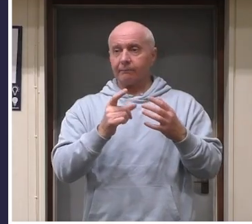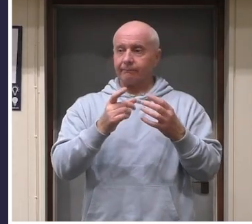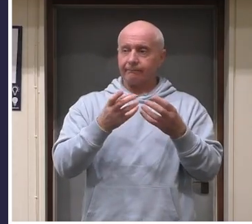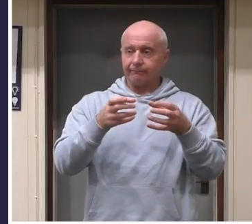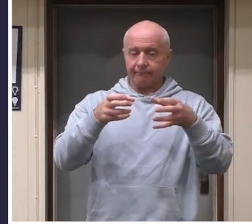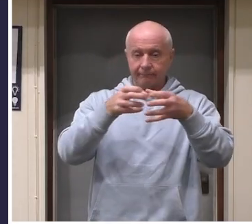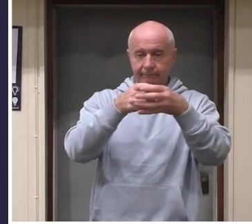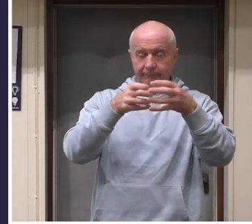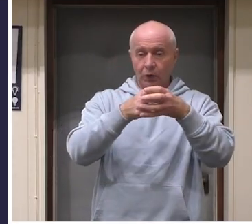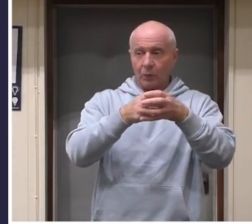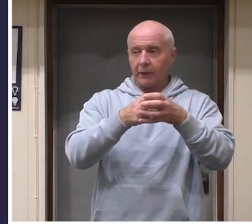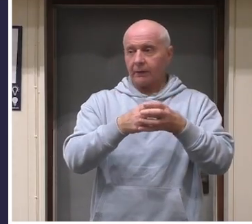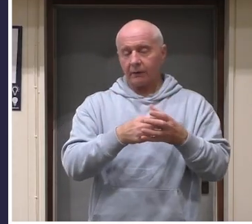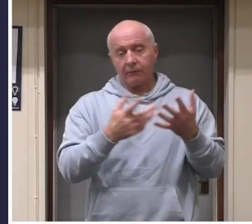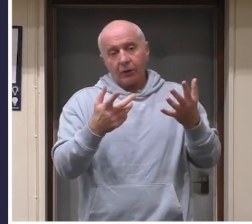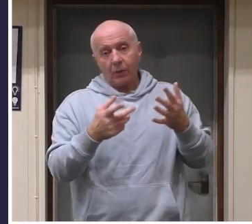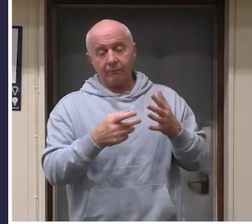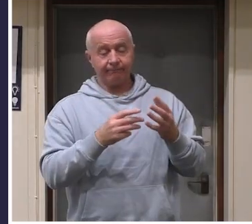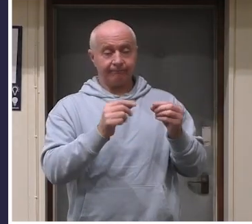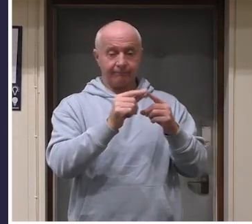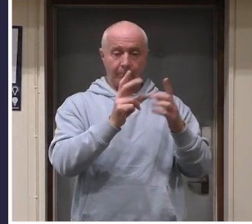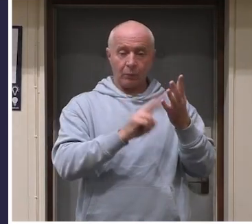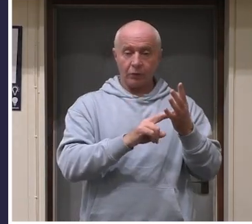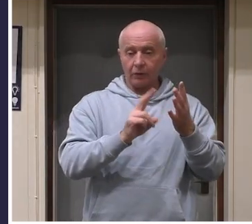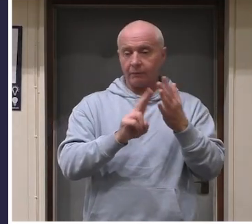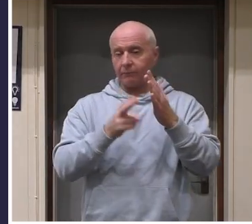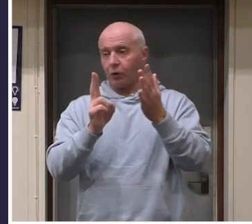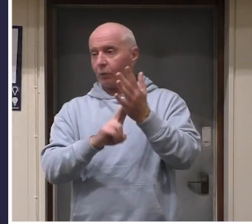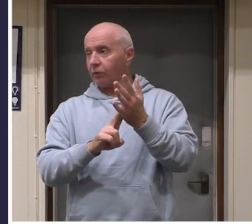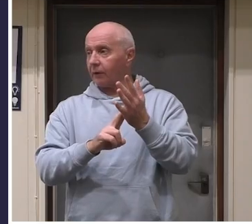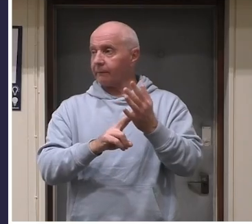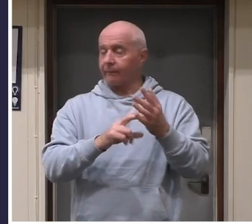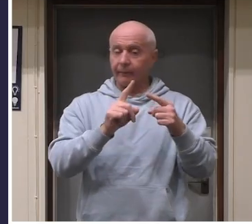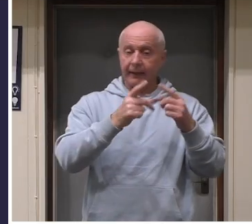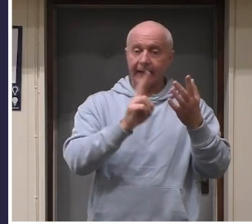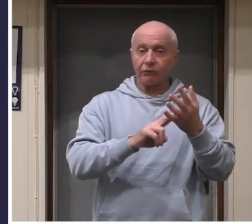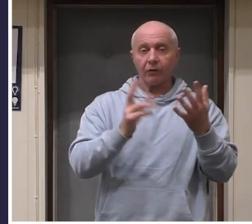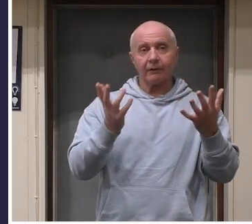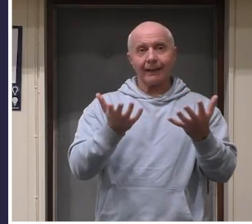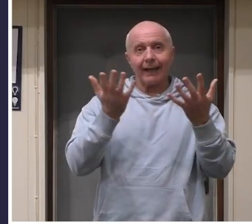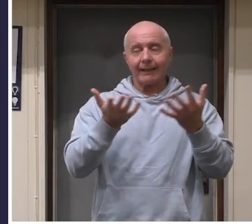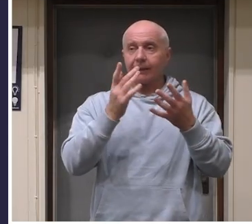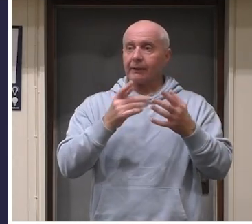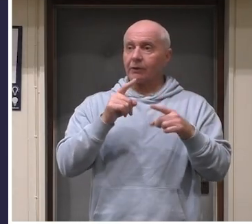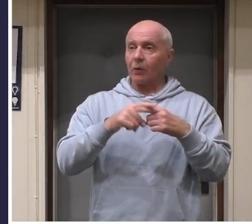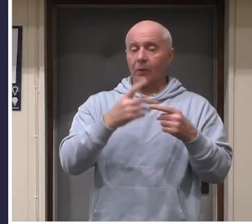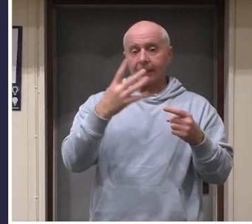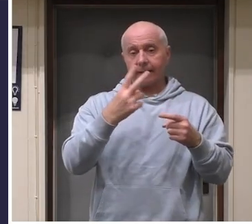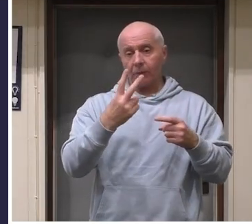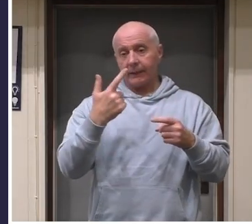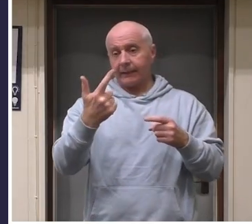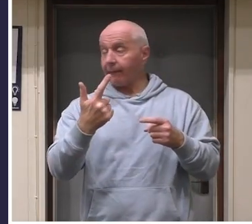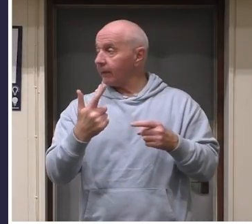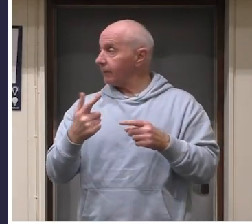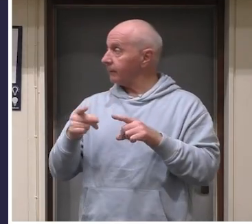or a neutron. Okay? So an electron is lighter than that, and they did this experiment in 1927.